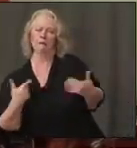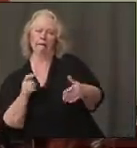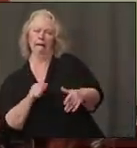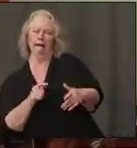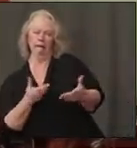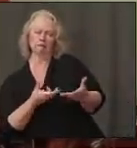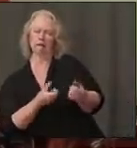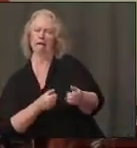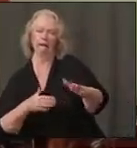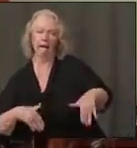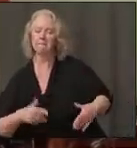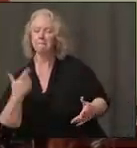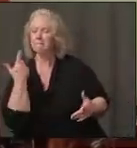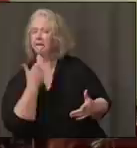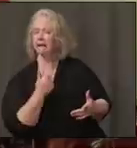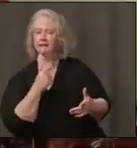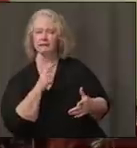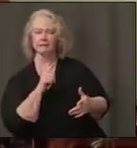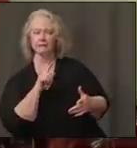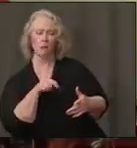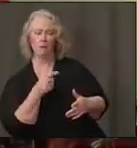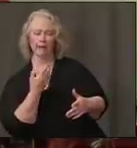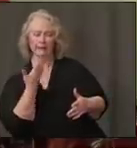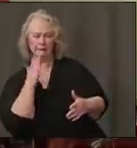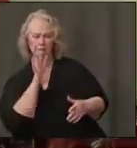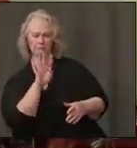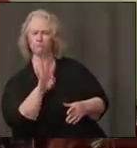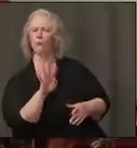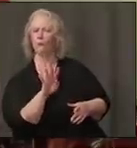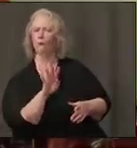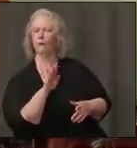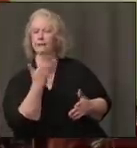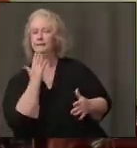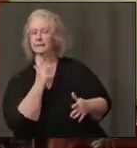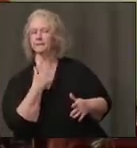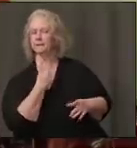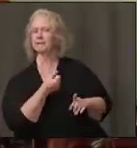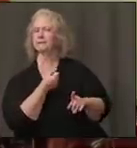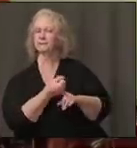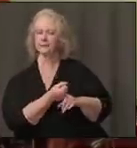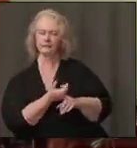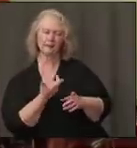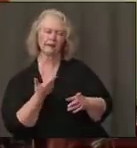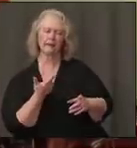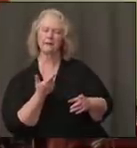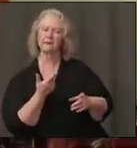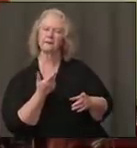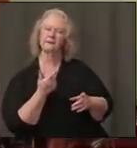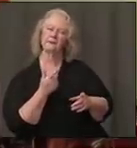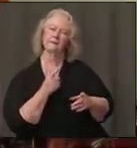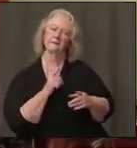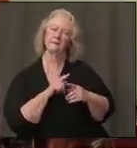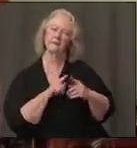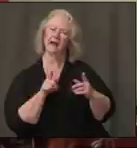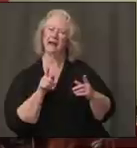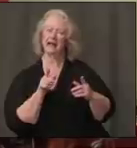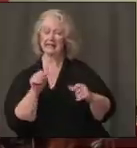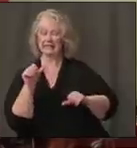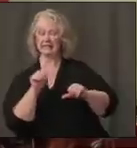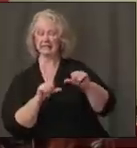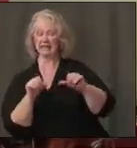Only 4 really had a big impact. And I think most of that was not the way we usually release scientific data. It's